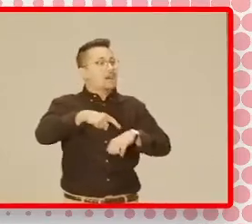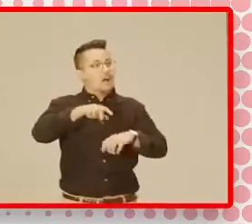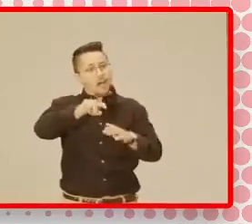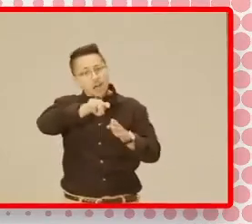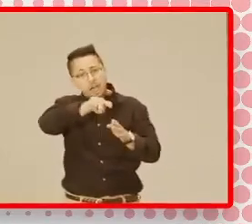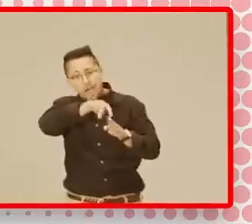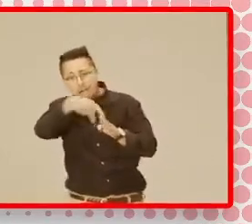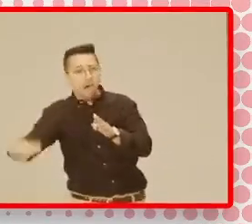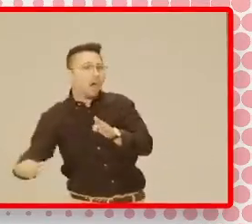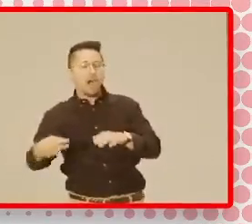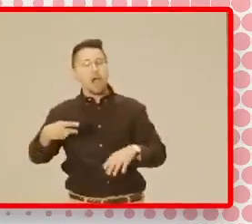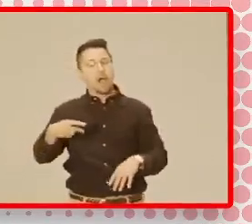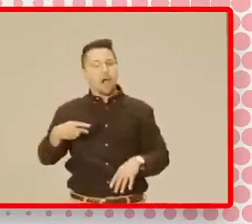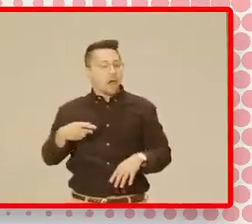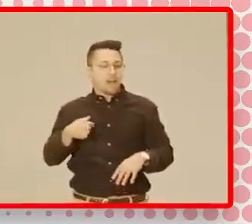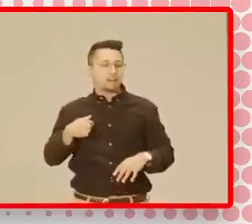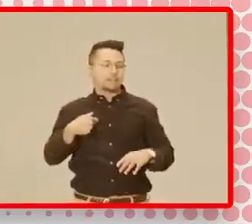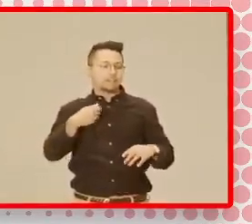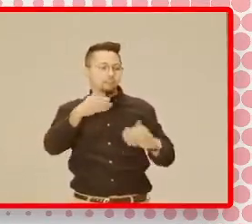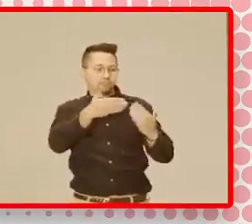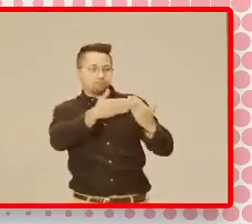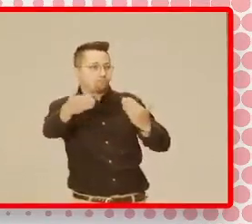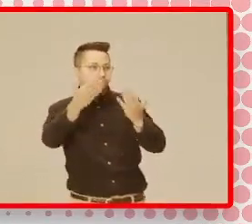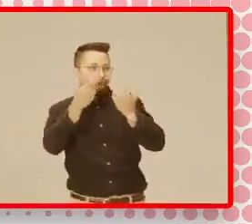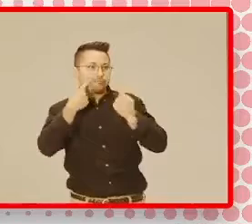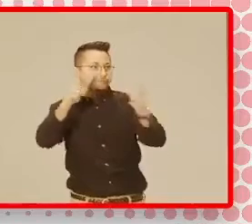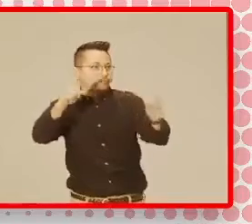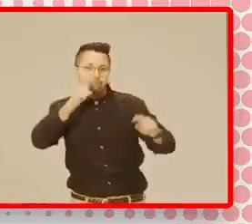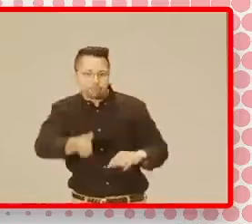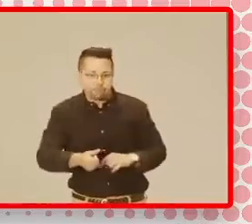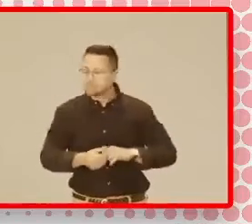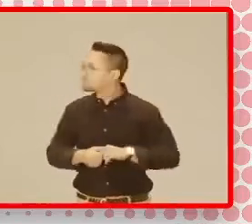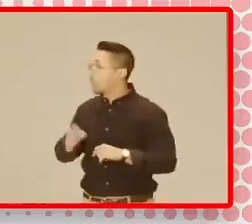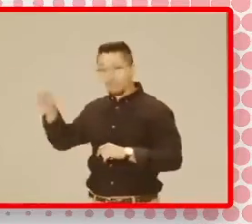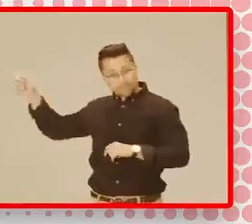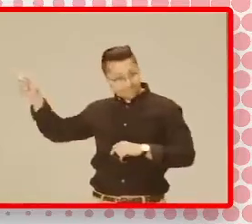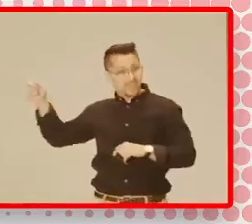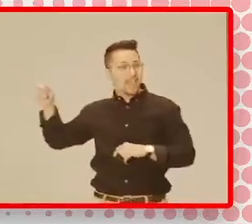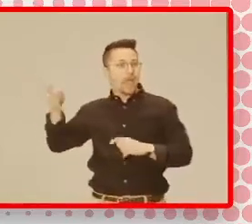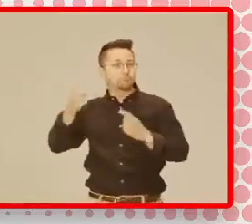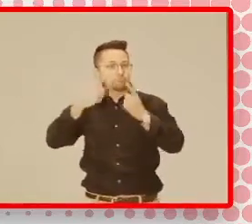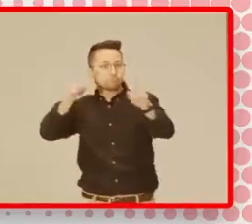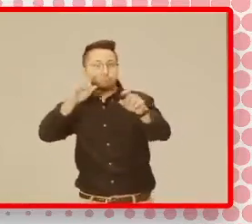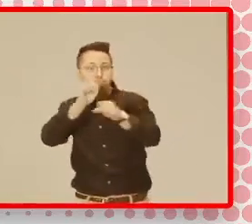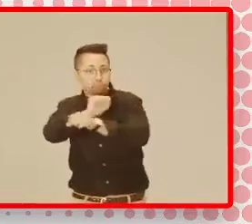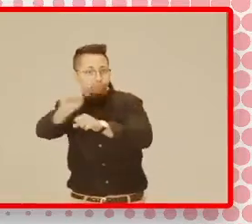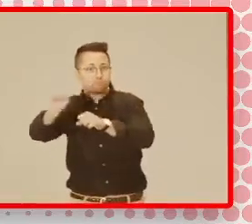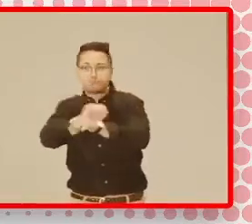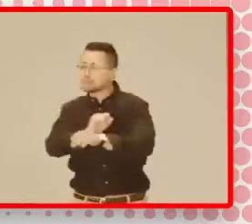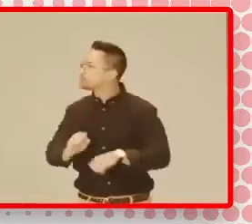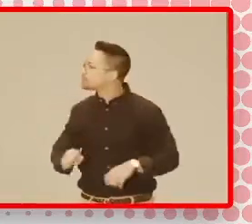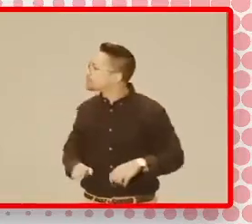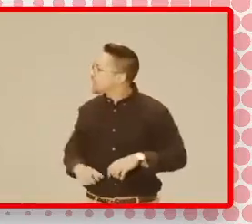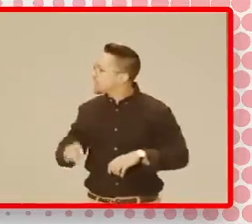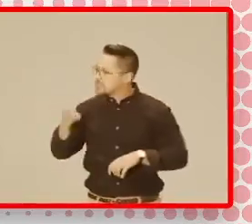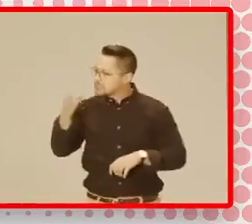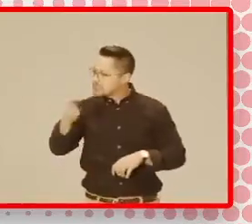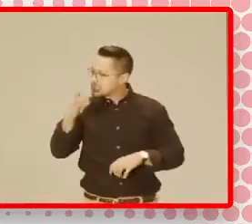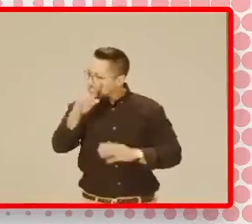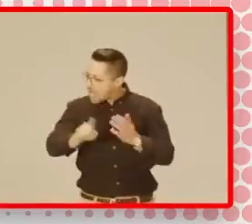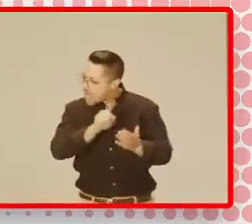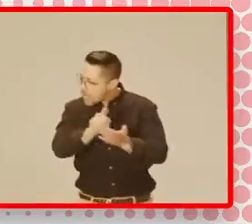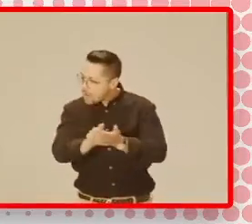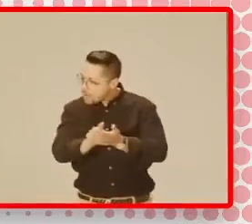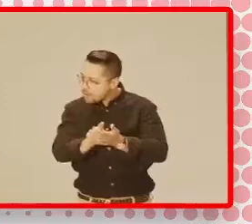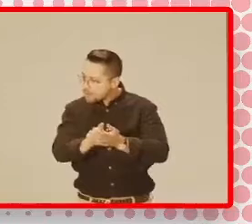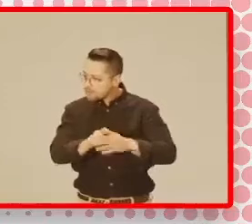did make it. Combined, the ocean swim, bike ride, and marathon took 16 hours, 46 minutes, and 9 seconds.